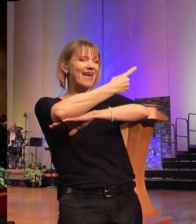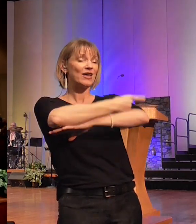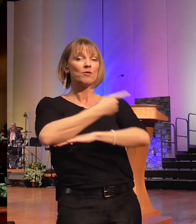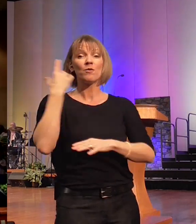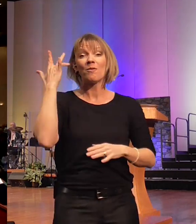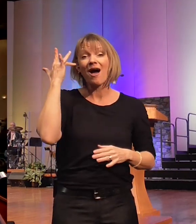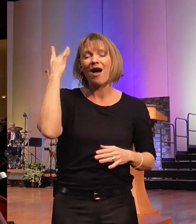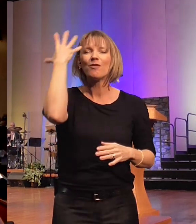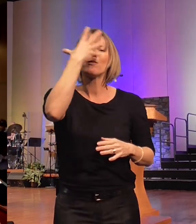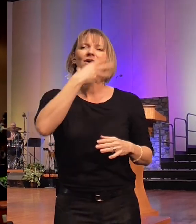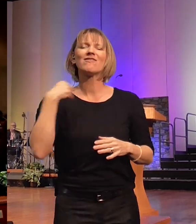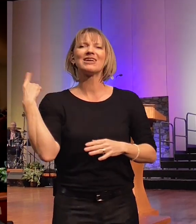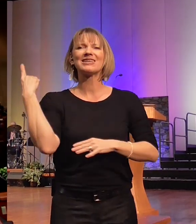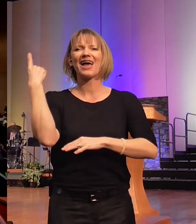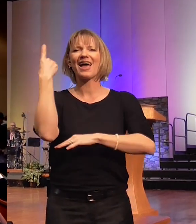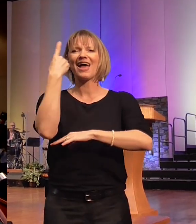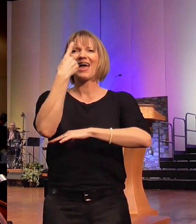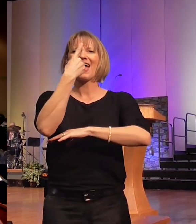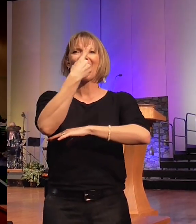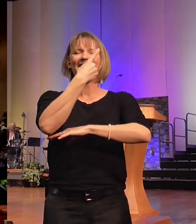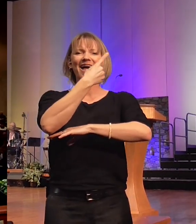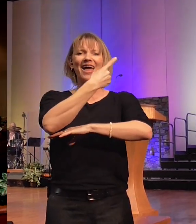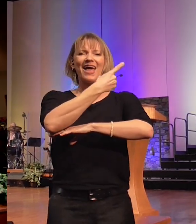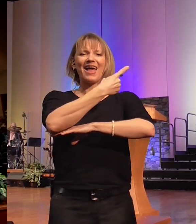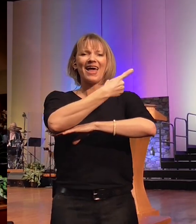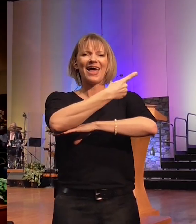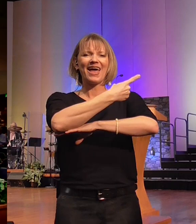'Cause it's a beautiful day.